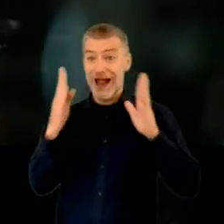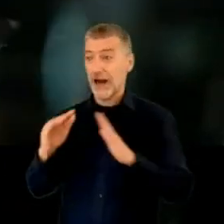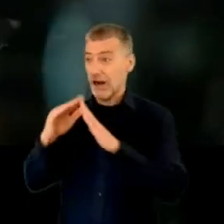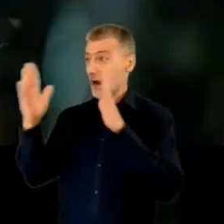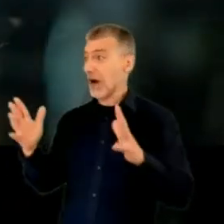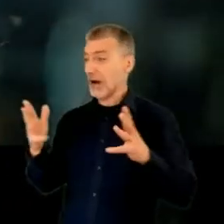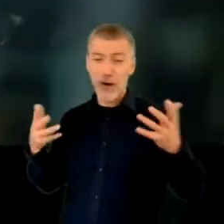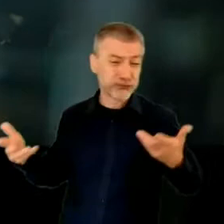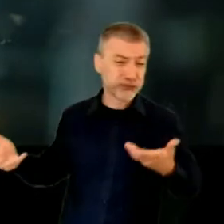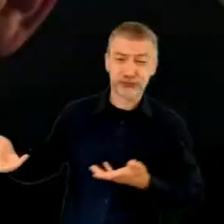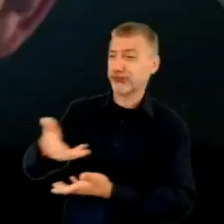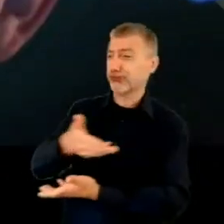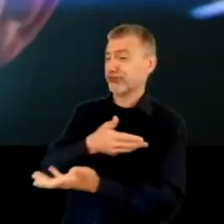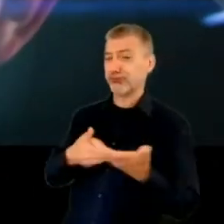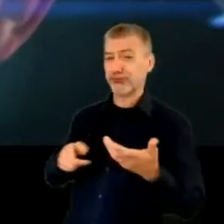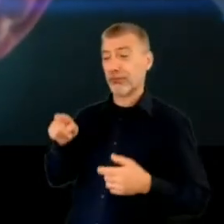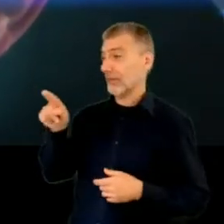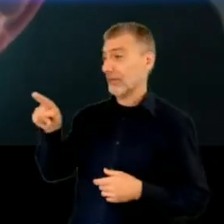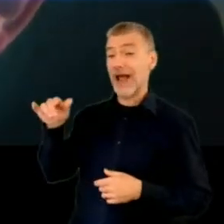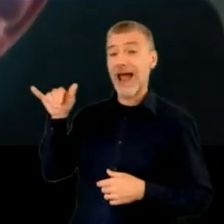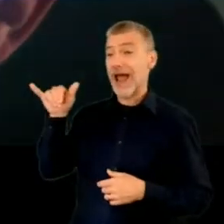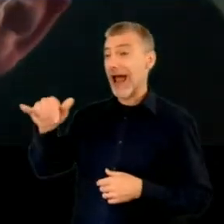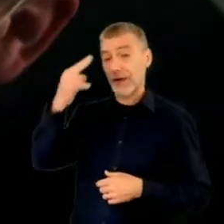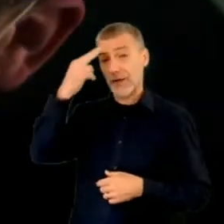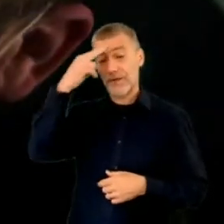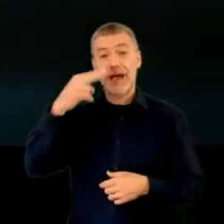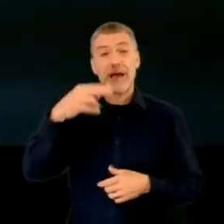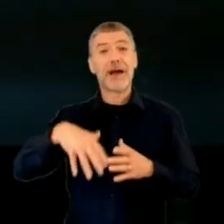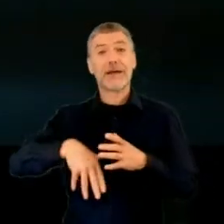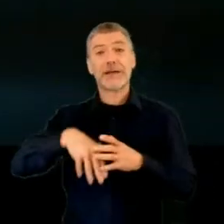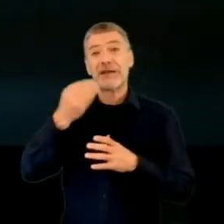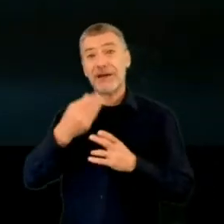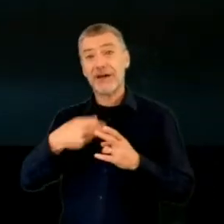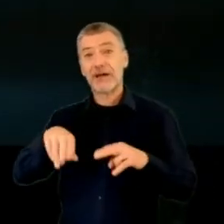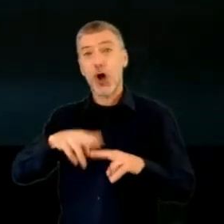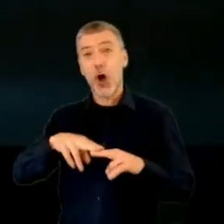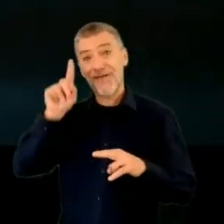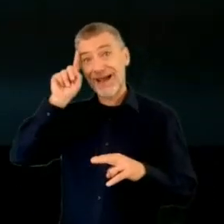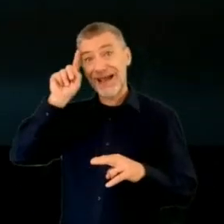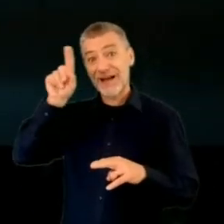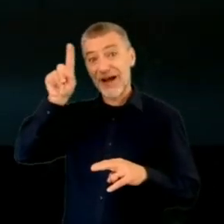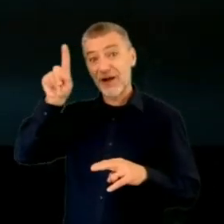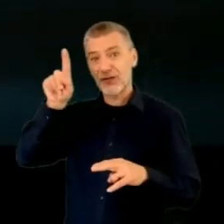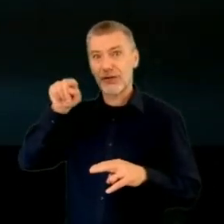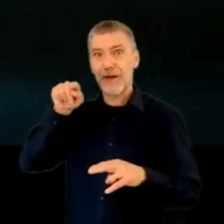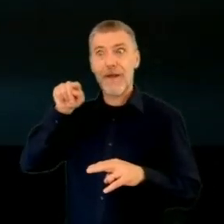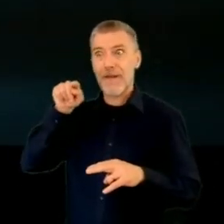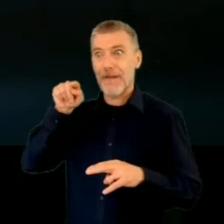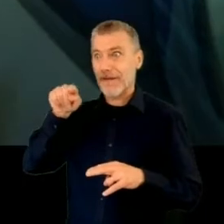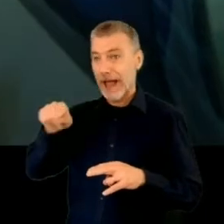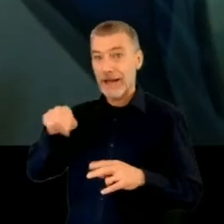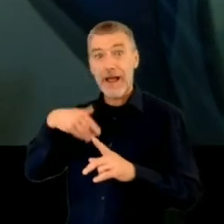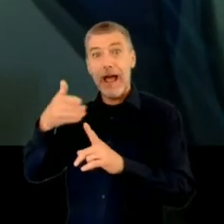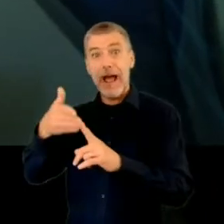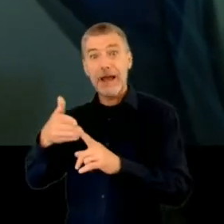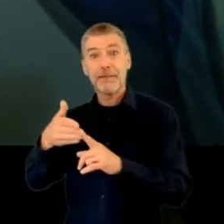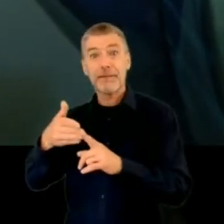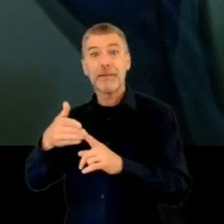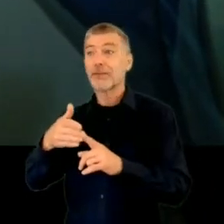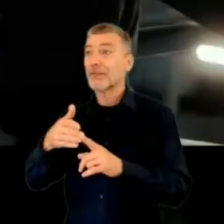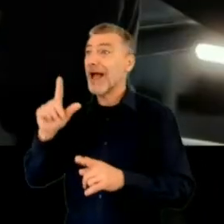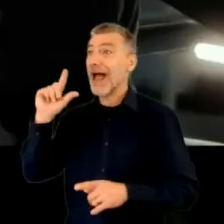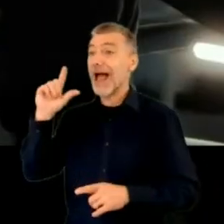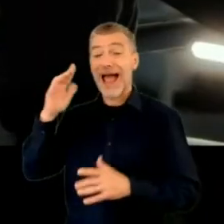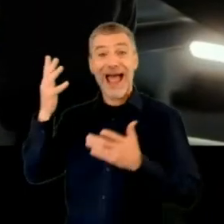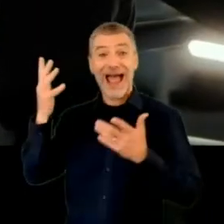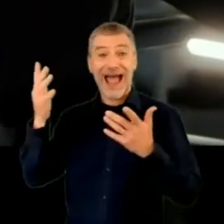the Spirit of Innovation, is a unique aircraft that we developed specifically to go break the airspeed records. We knew from the